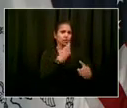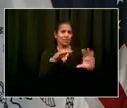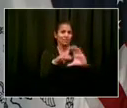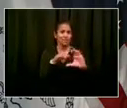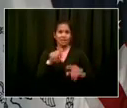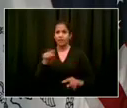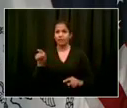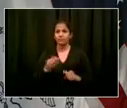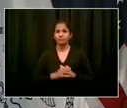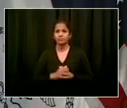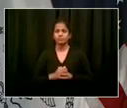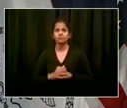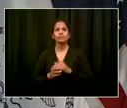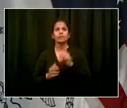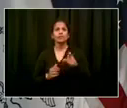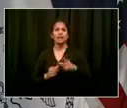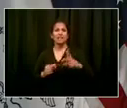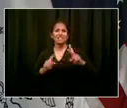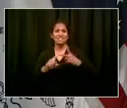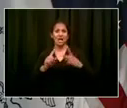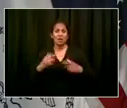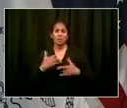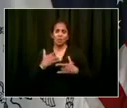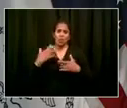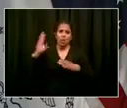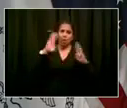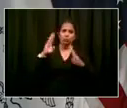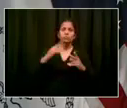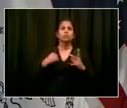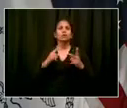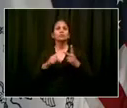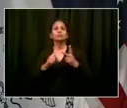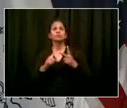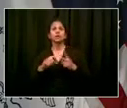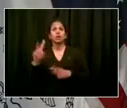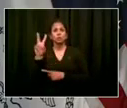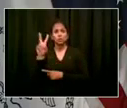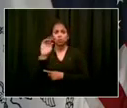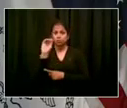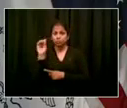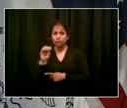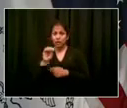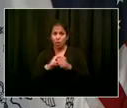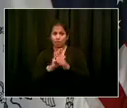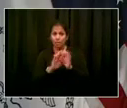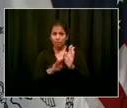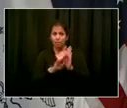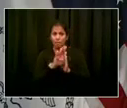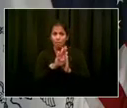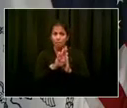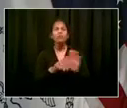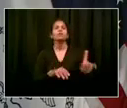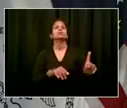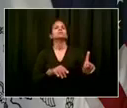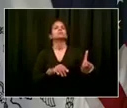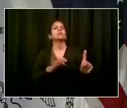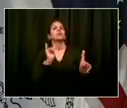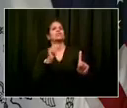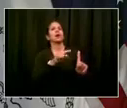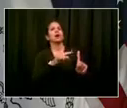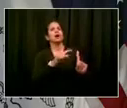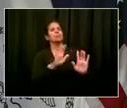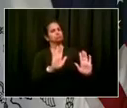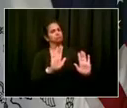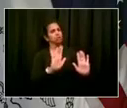was the back and forth. And, my team and I expressed our real thoughts and concerns there. As for indoor dining,